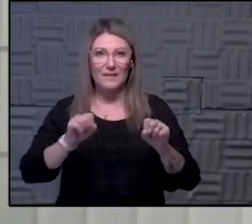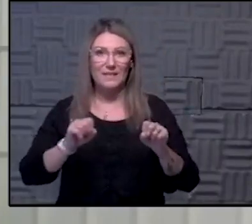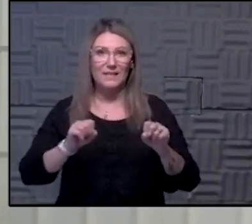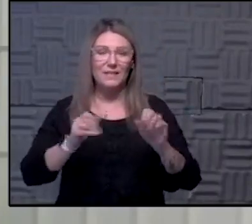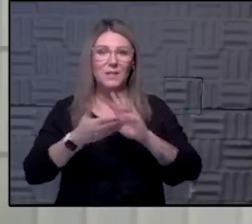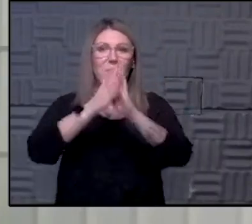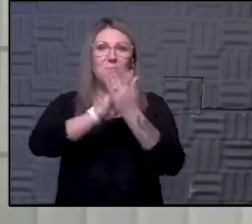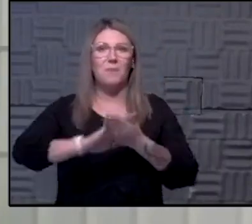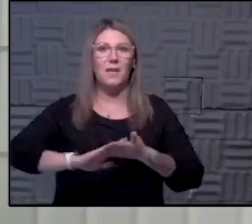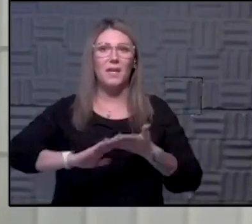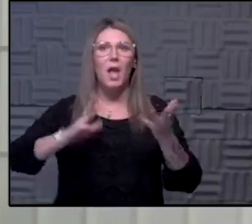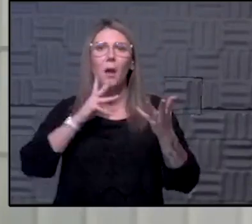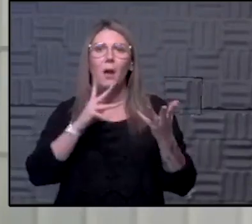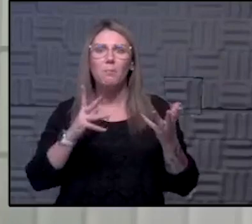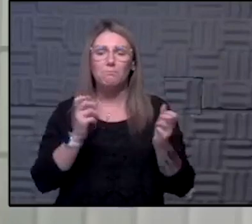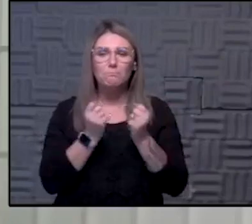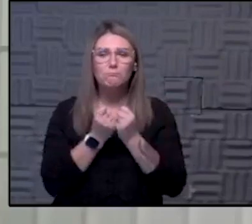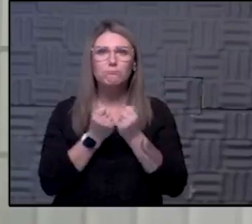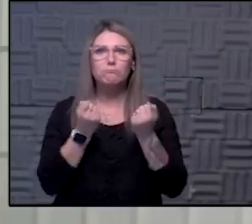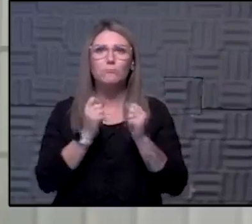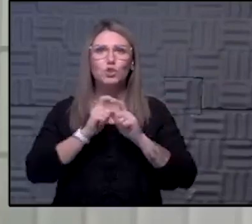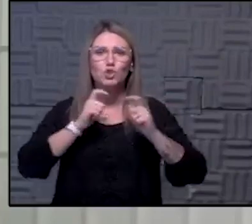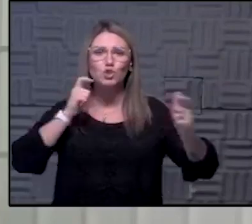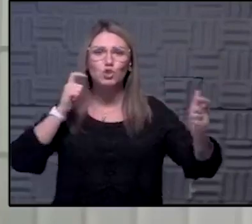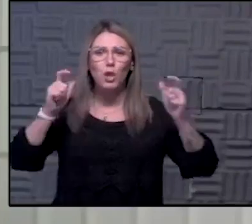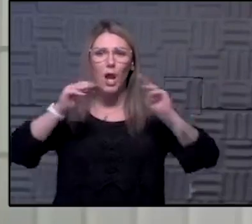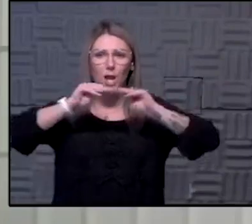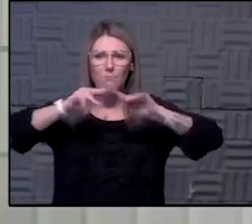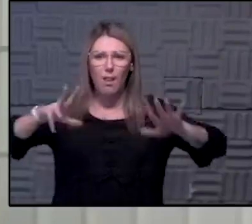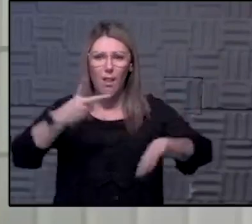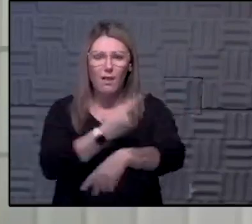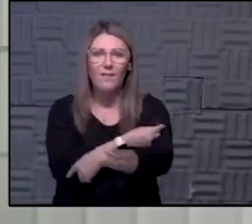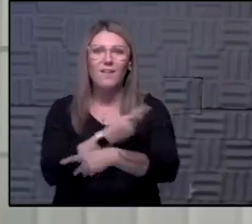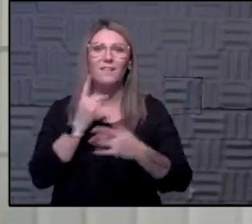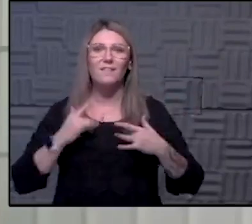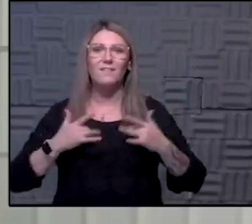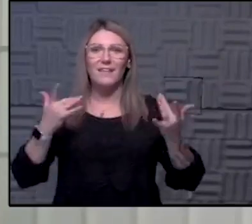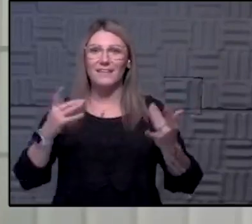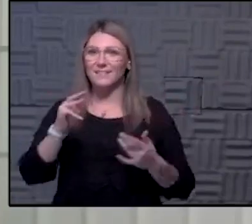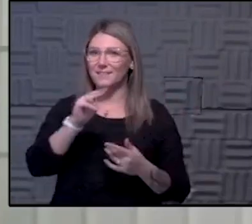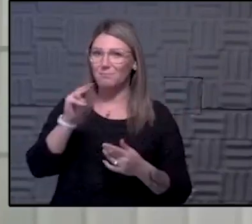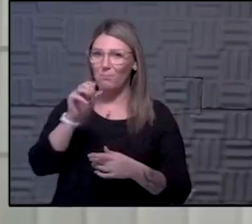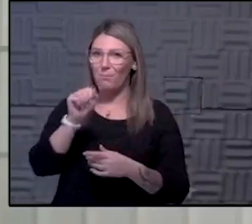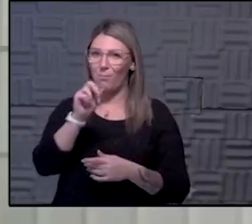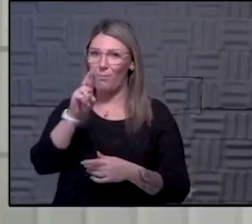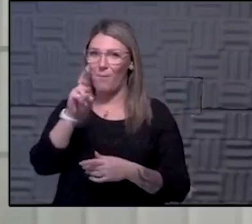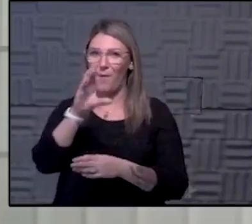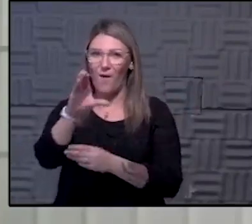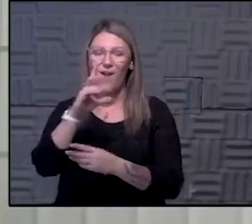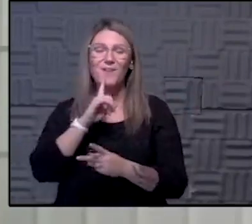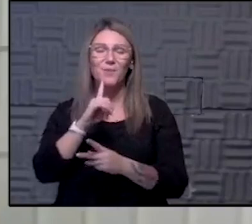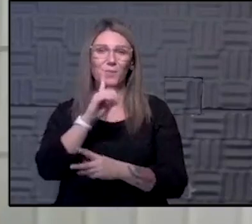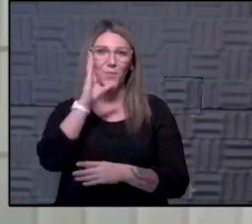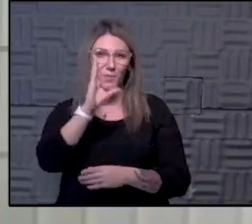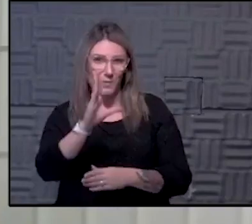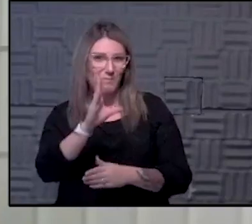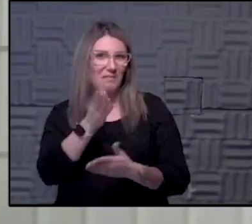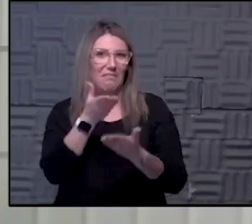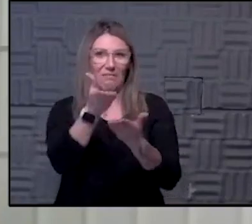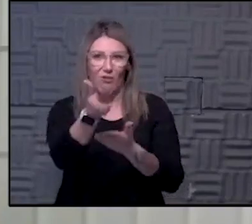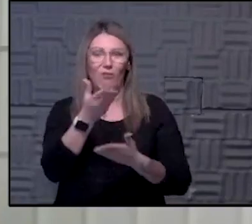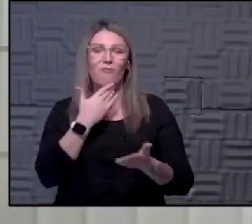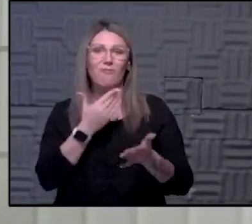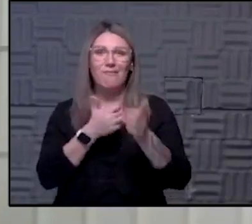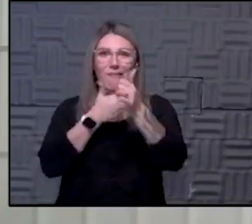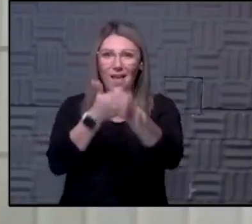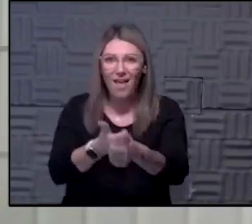events coming up in the future. And Mark will be there every step of the way, sitting in the shadows, leading from behind, helping to coordinate